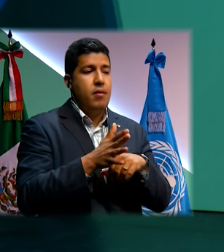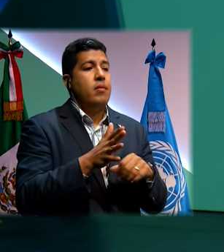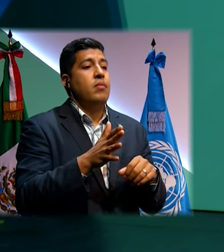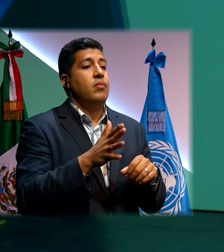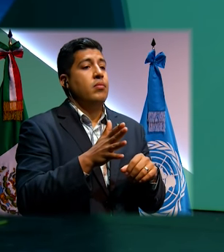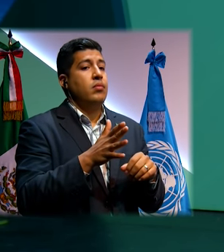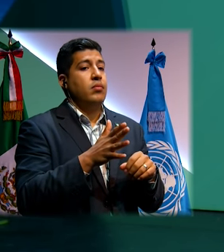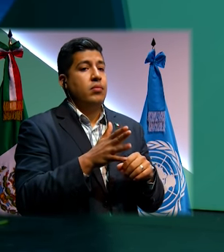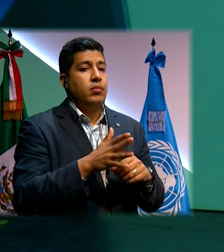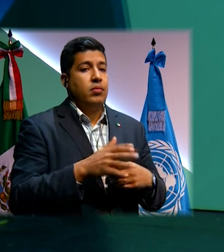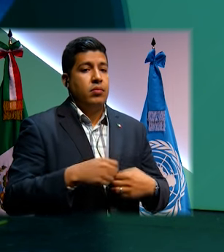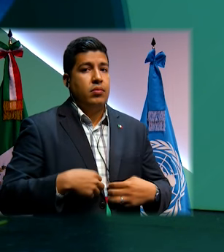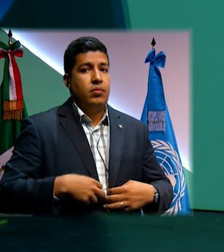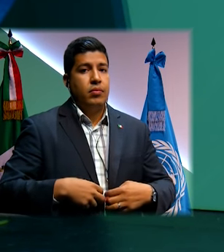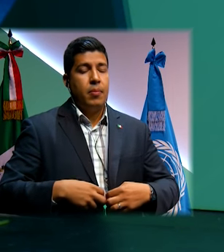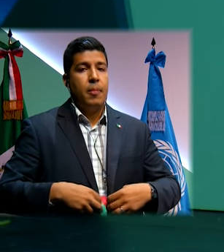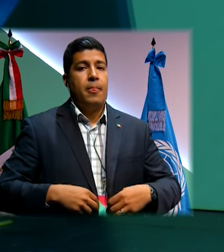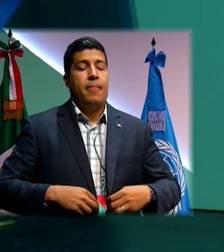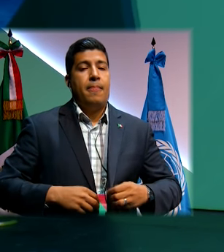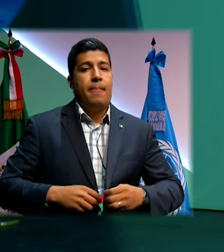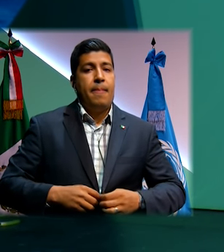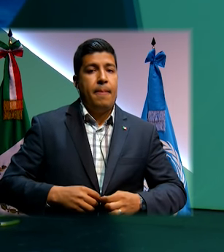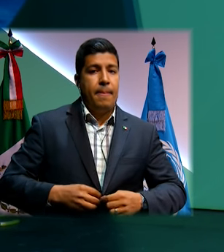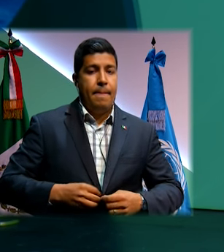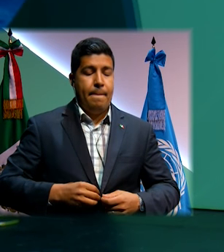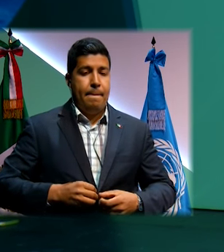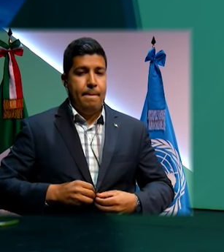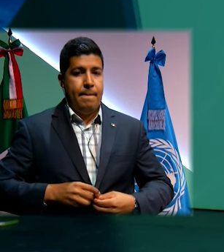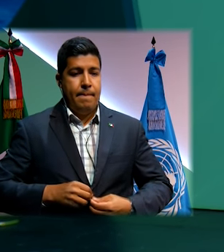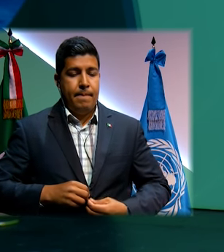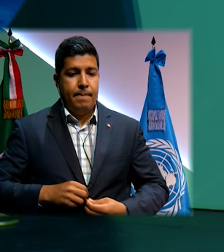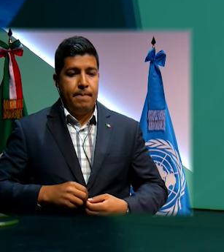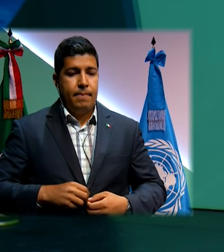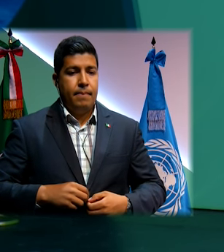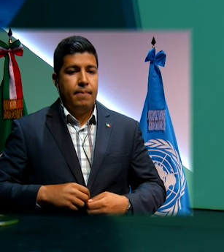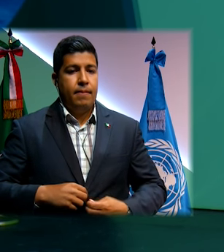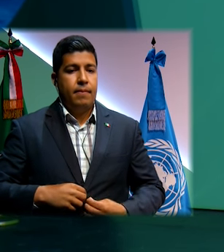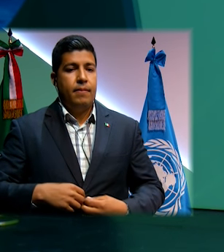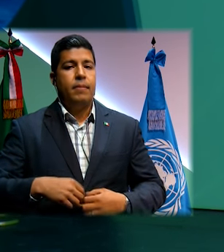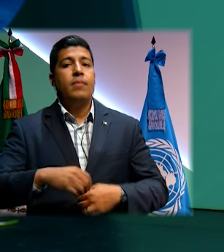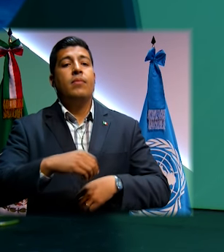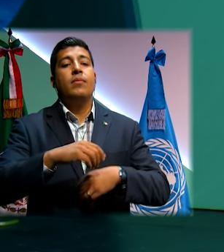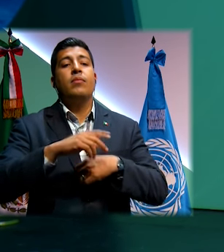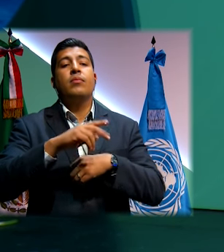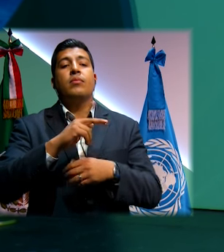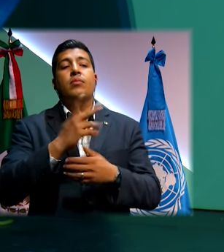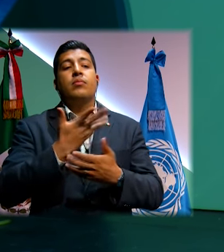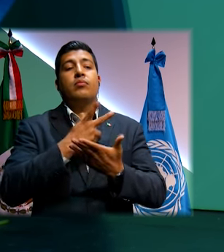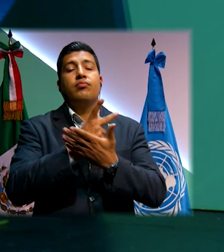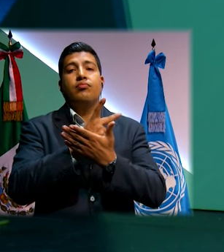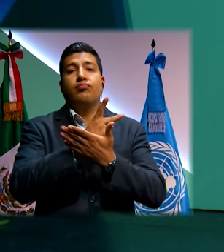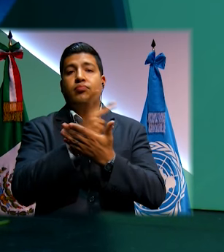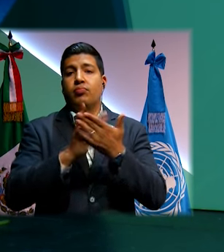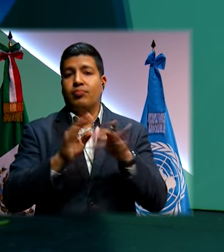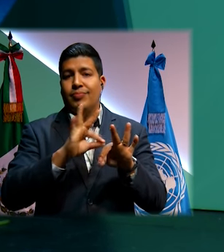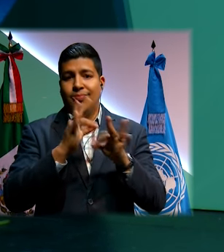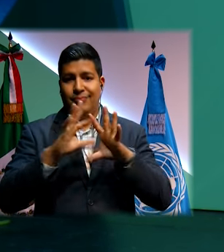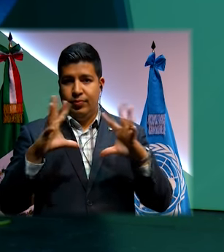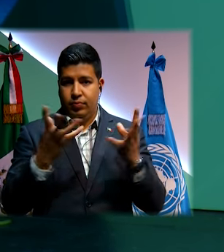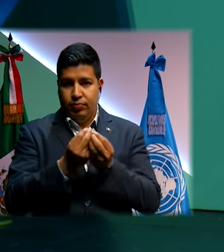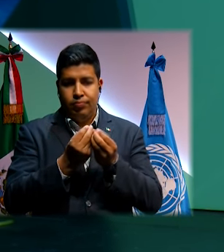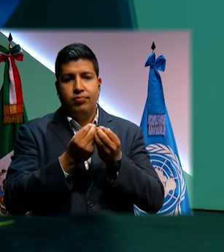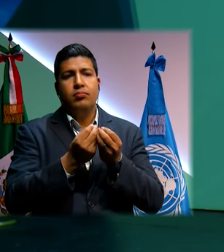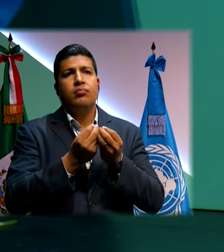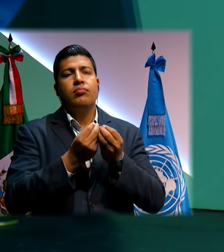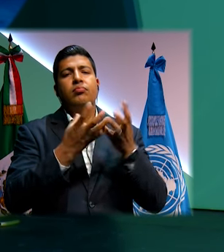to any spacefaring nation that wishes to use these protocols. What we're hoping, frankly, is that if these protocols are adopted as part of